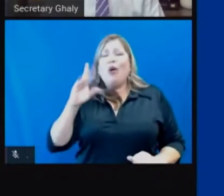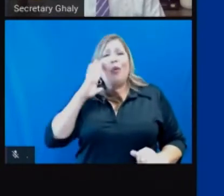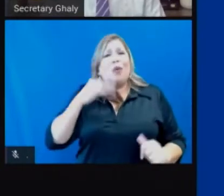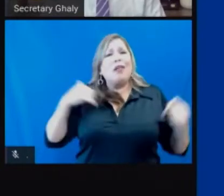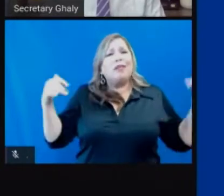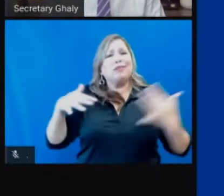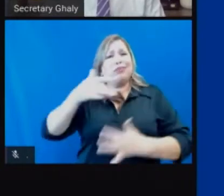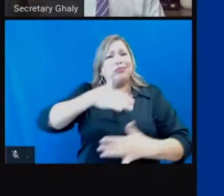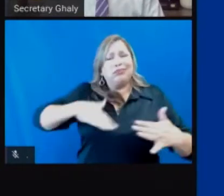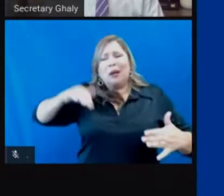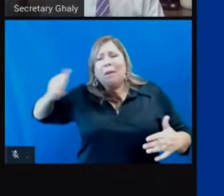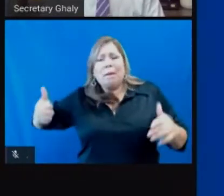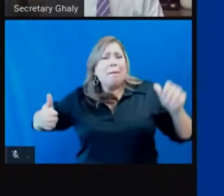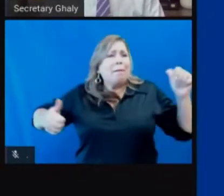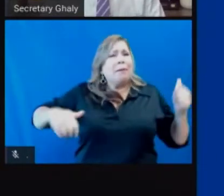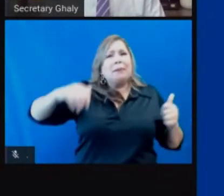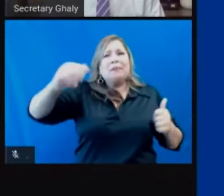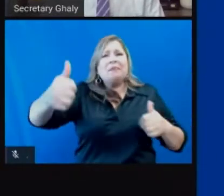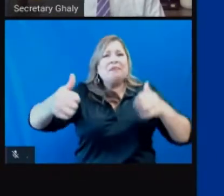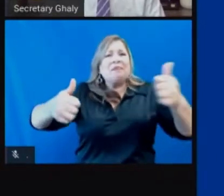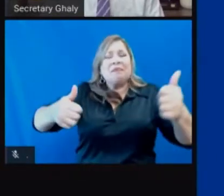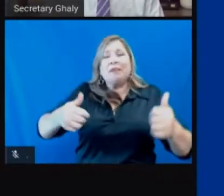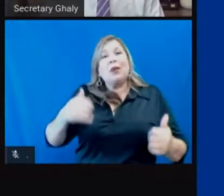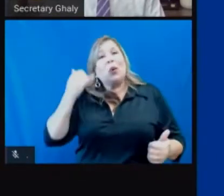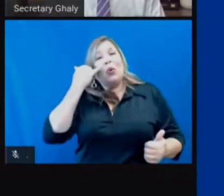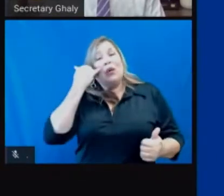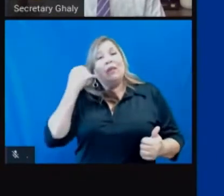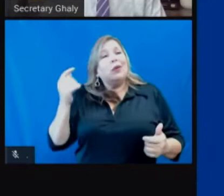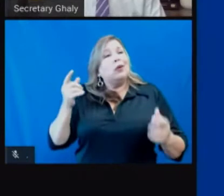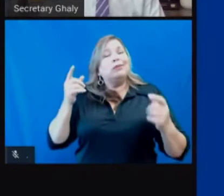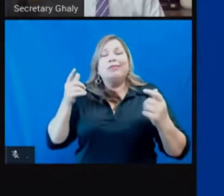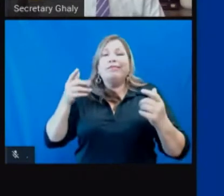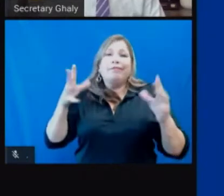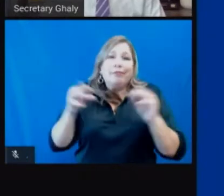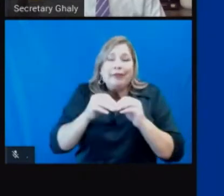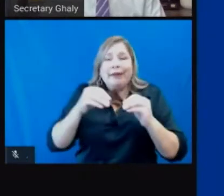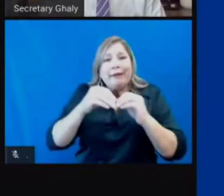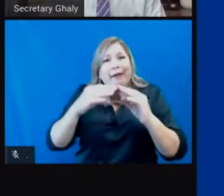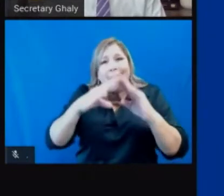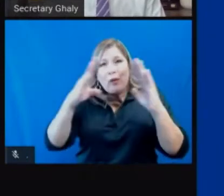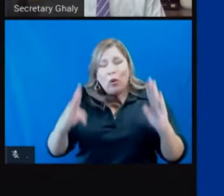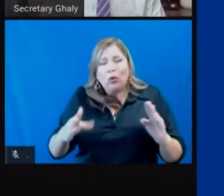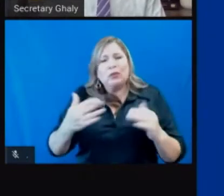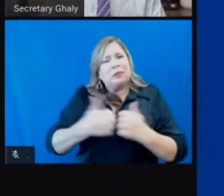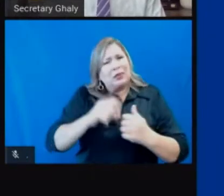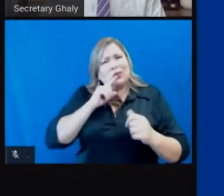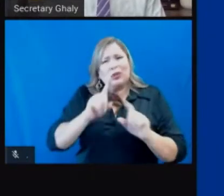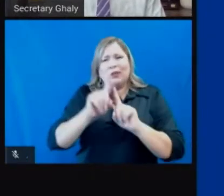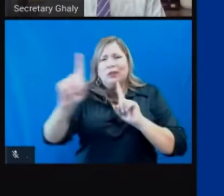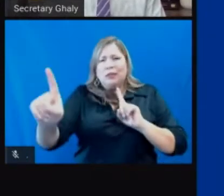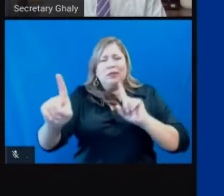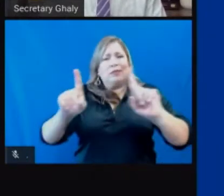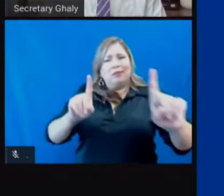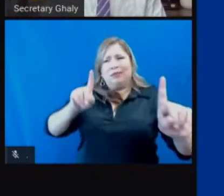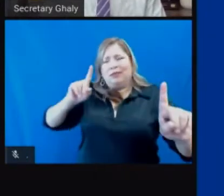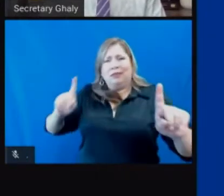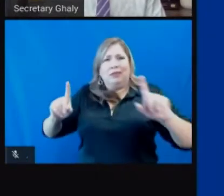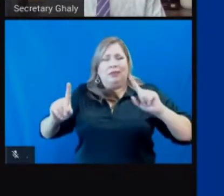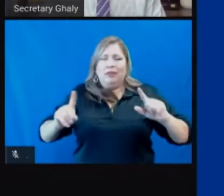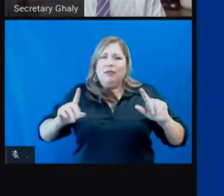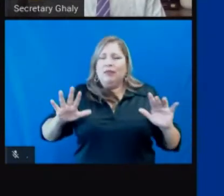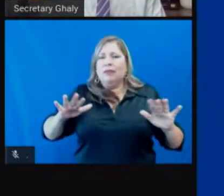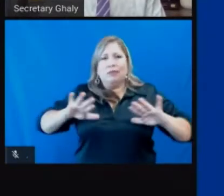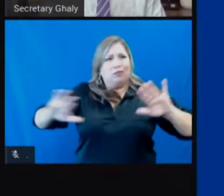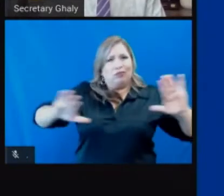multiple rooms when you're with someone else indoors, and spreading things out, I think, is really key to helping